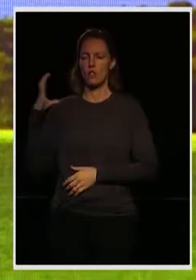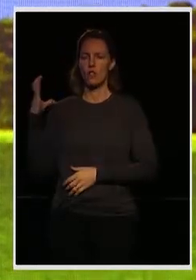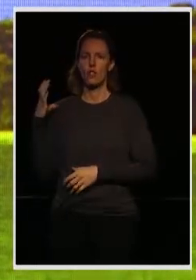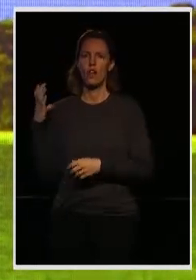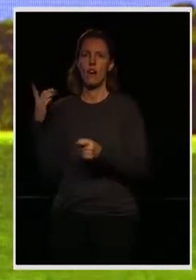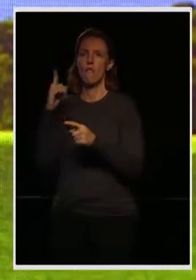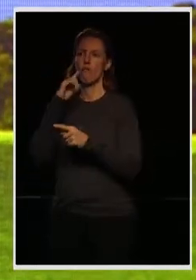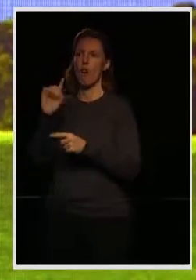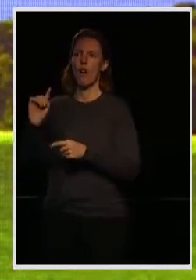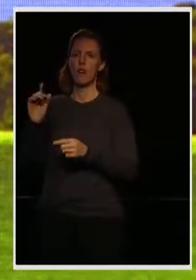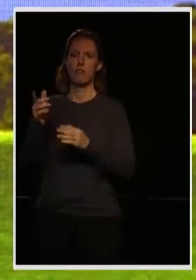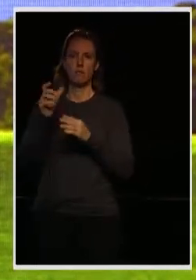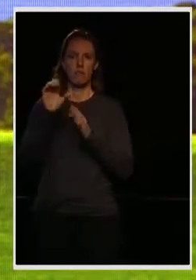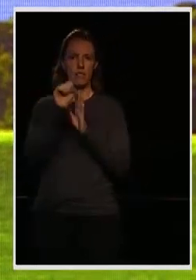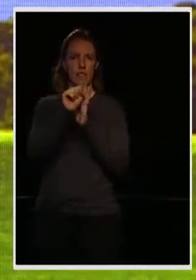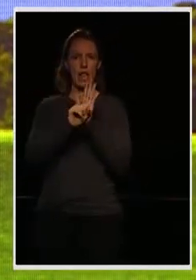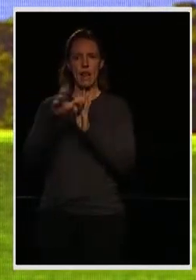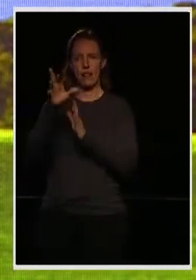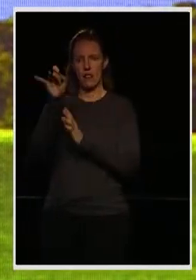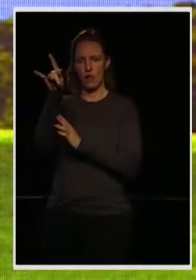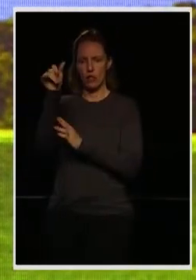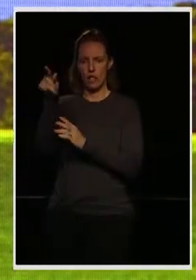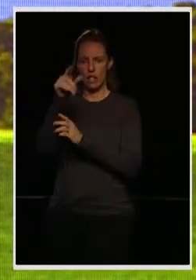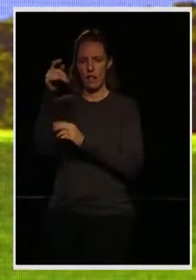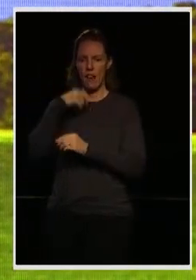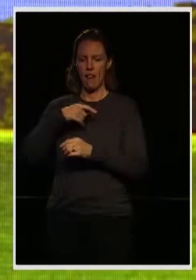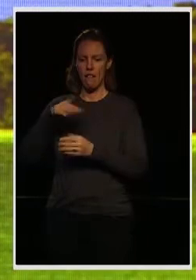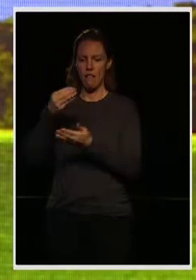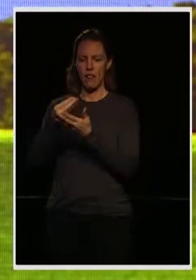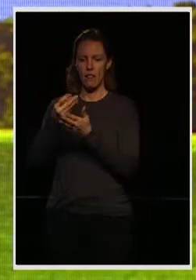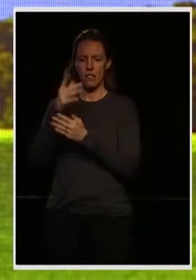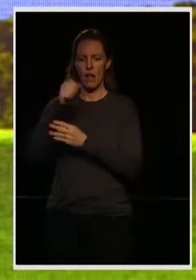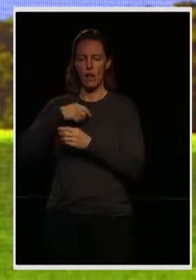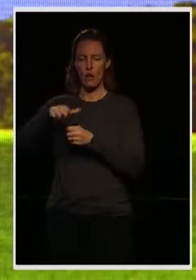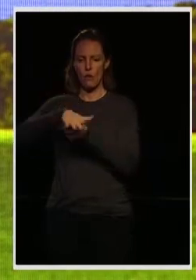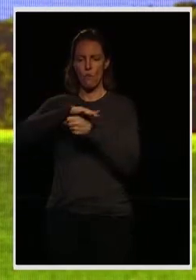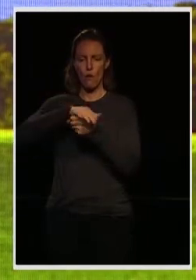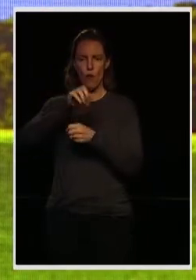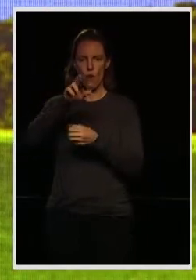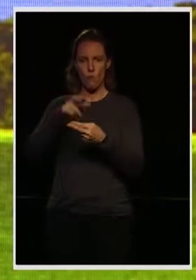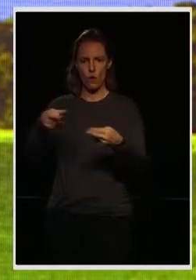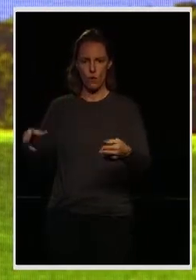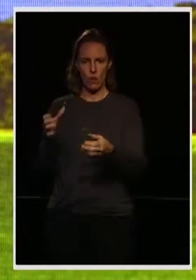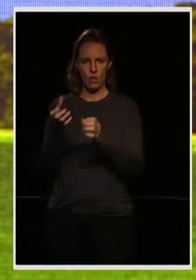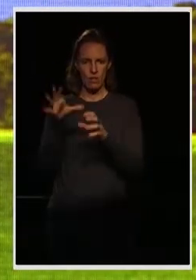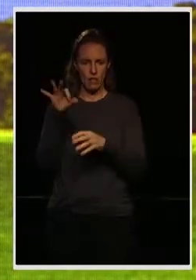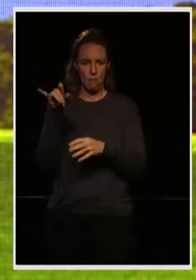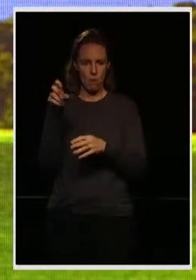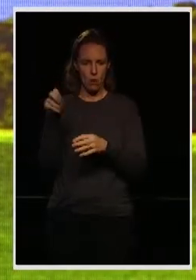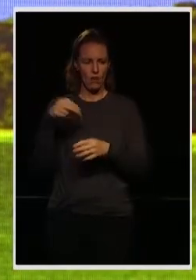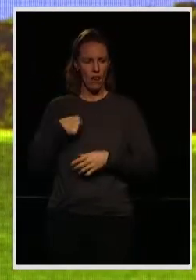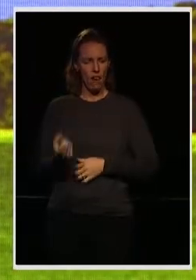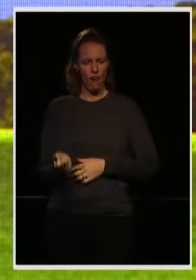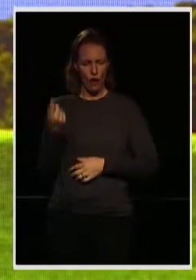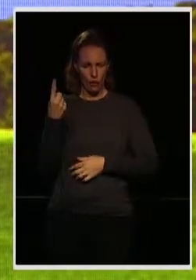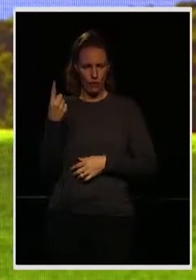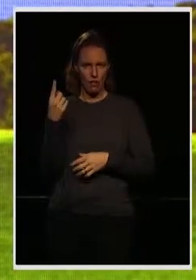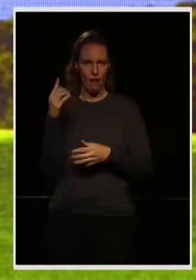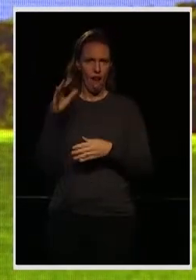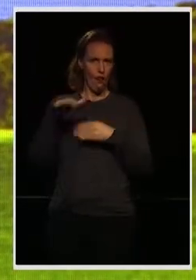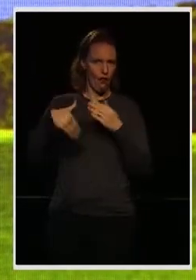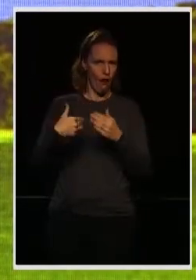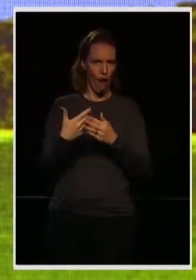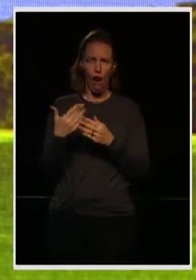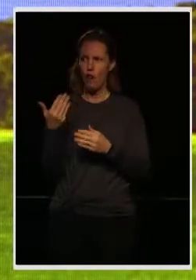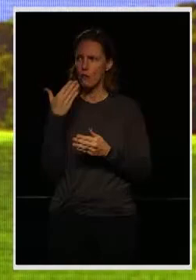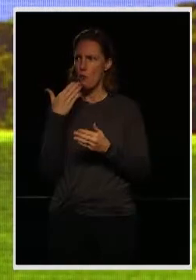and Agriculture Committee, and also chair of the Rural Resources Commission, I understand all